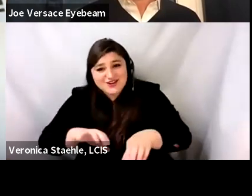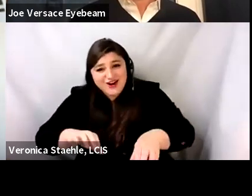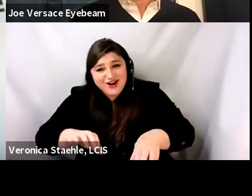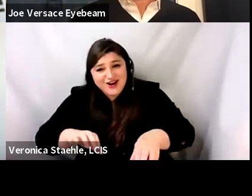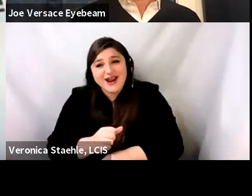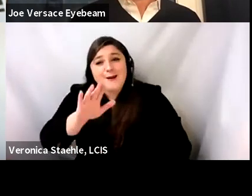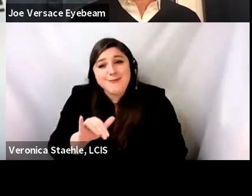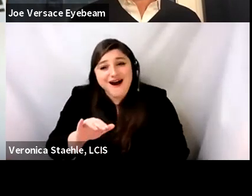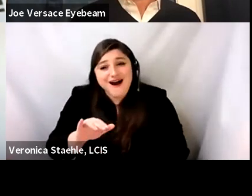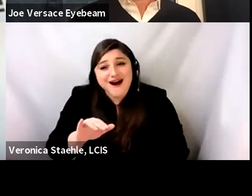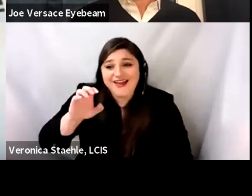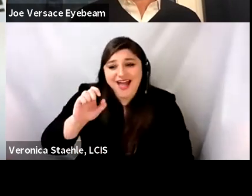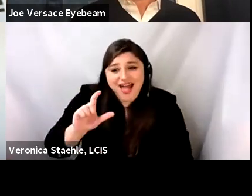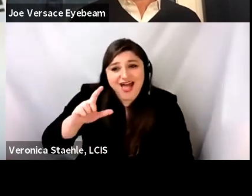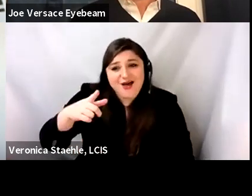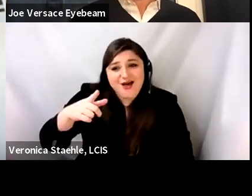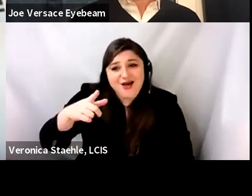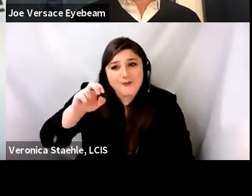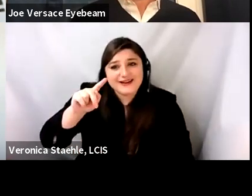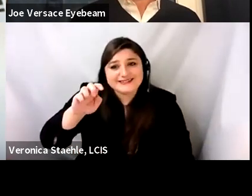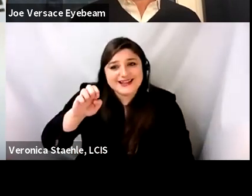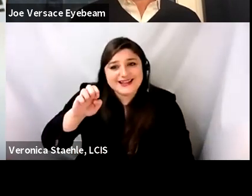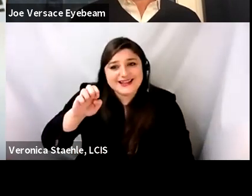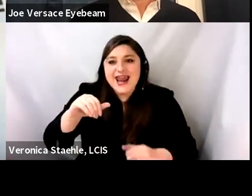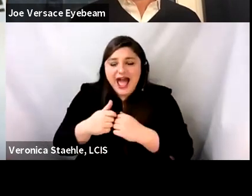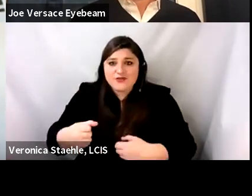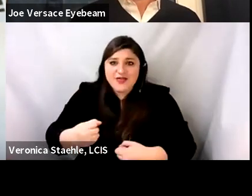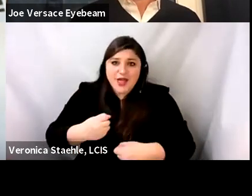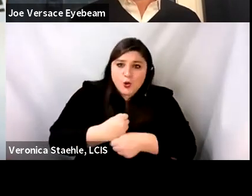future of that sort of gives me a lot of